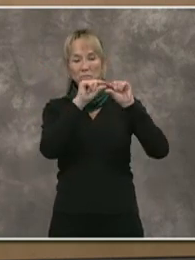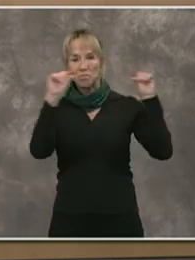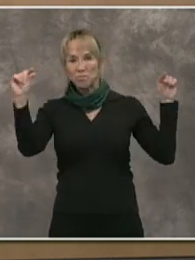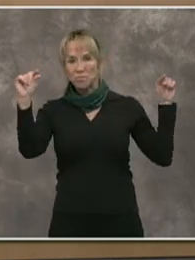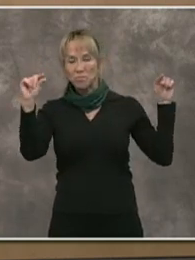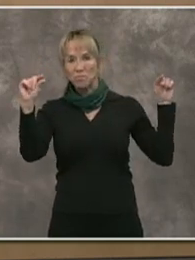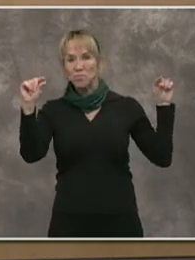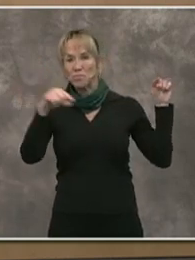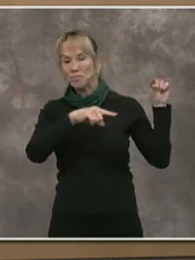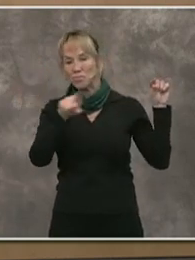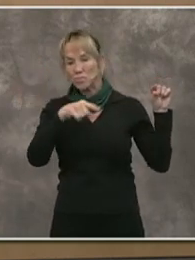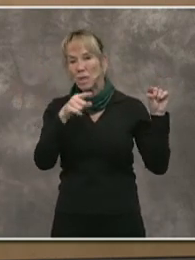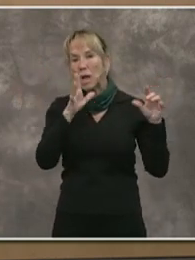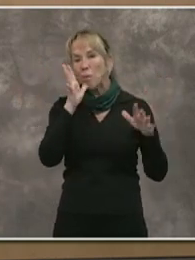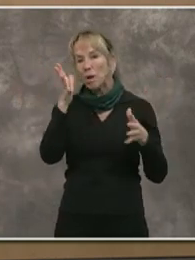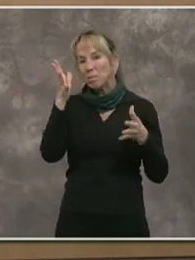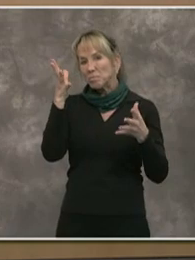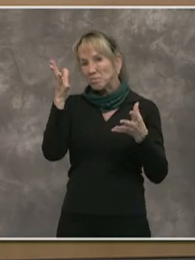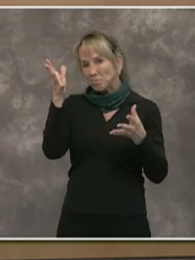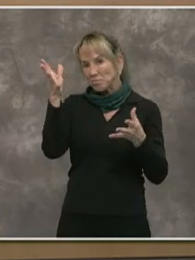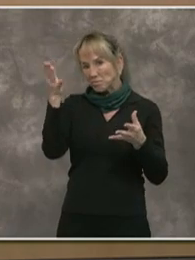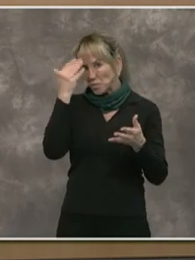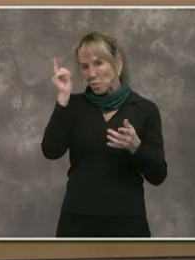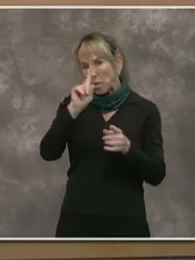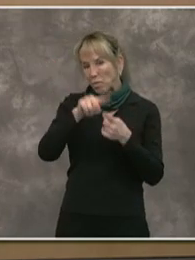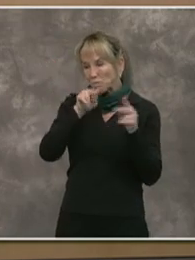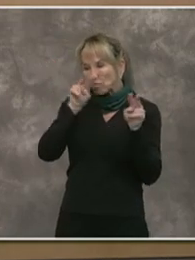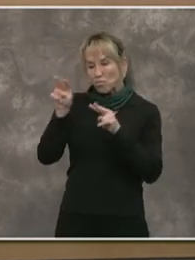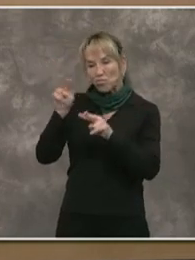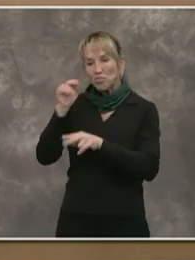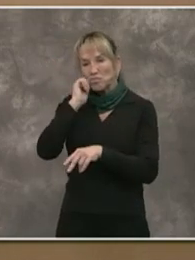and include it in our Q&A. Thank you.